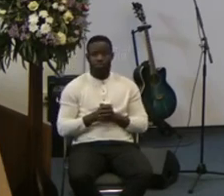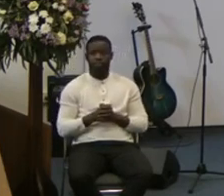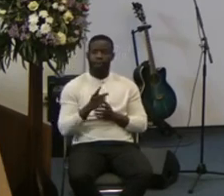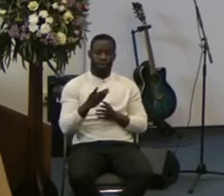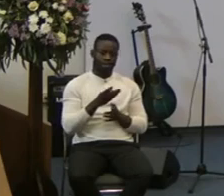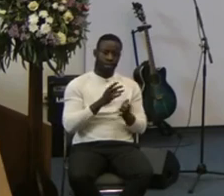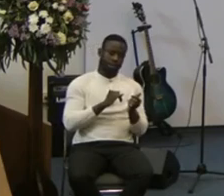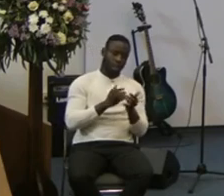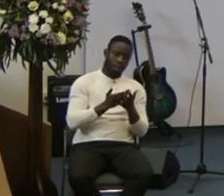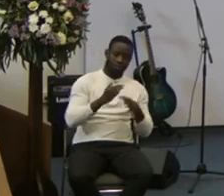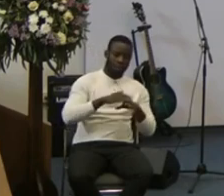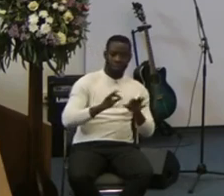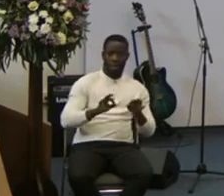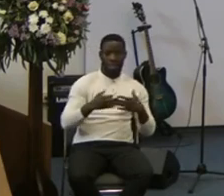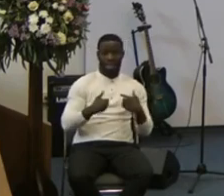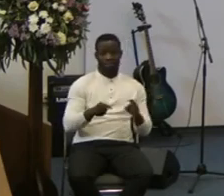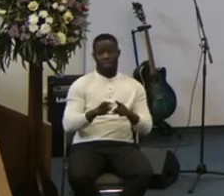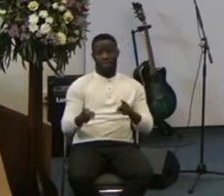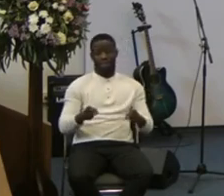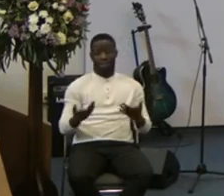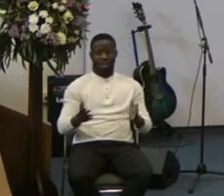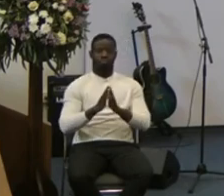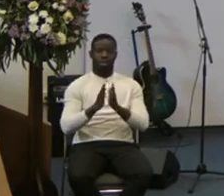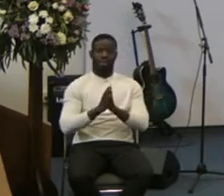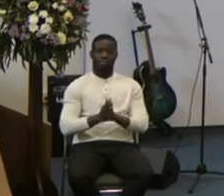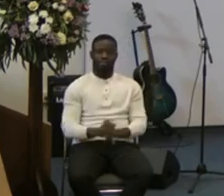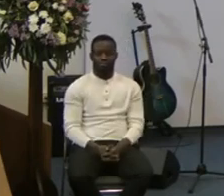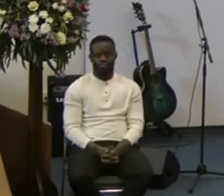but often he doesn't. Let's pray.